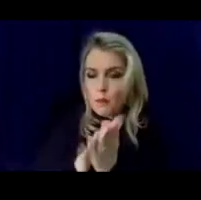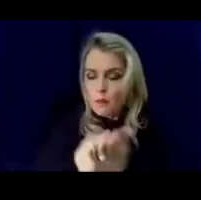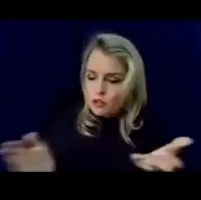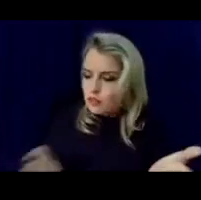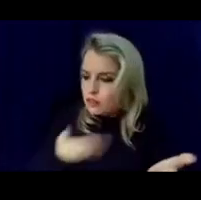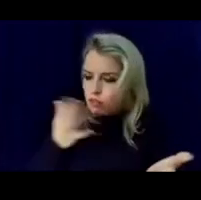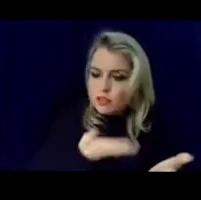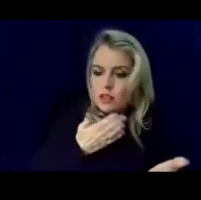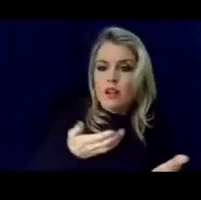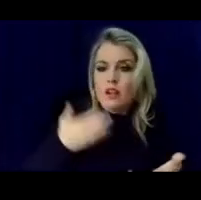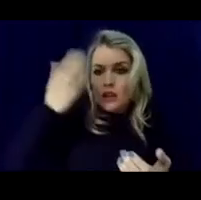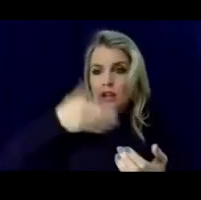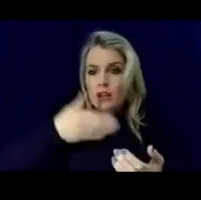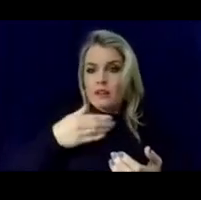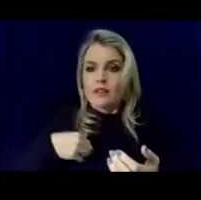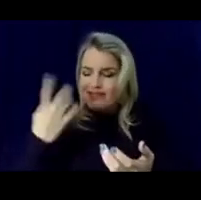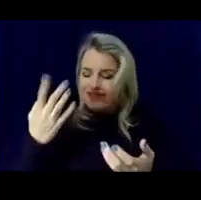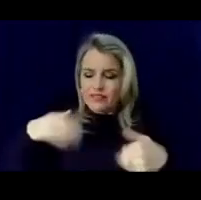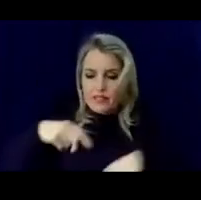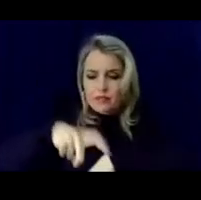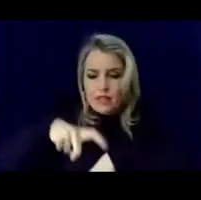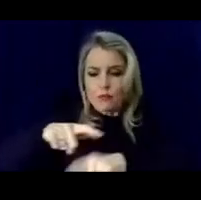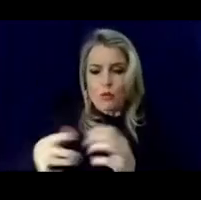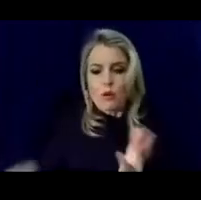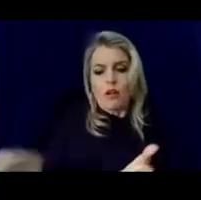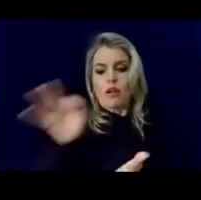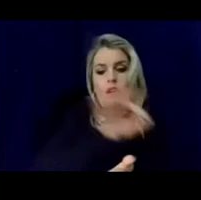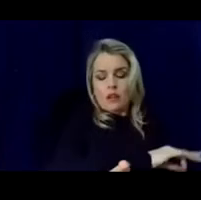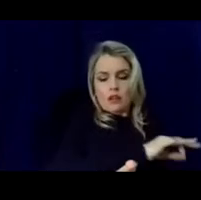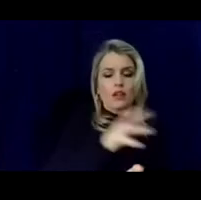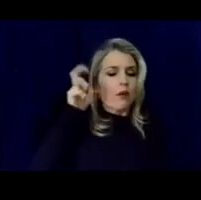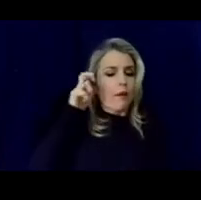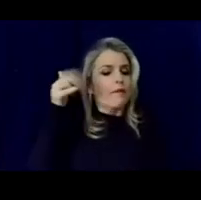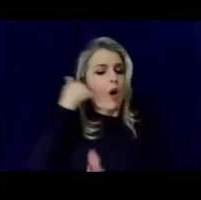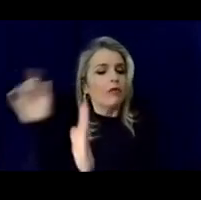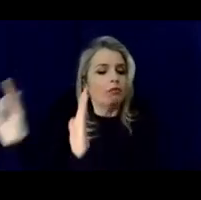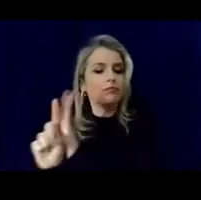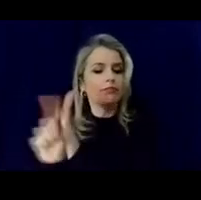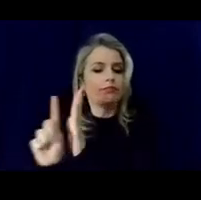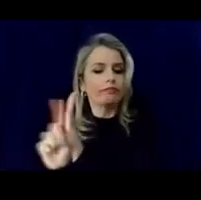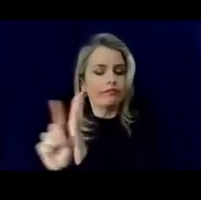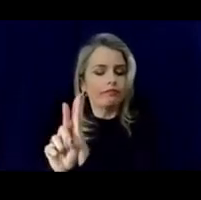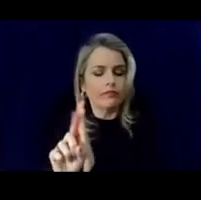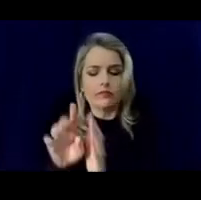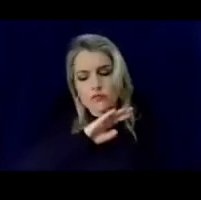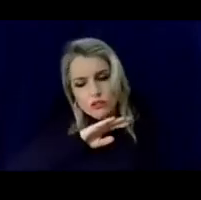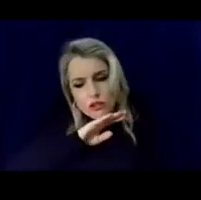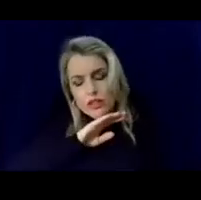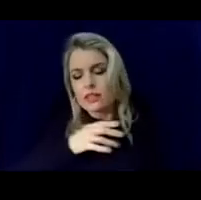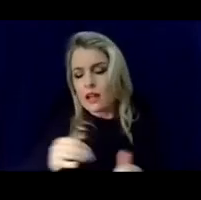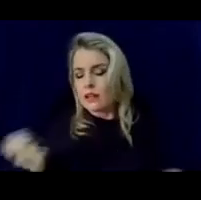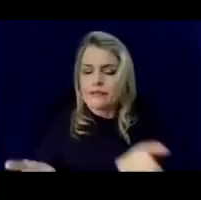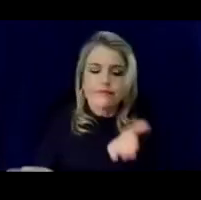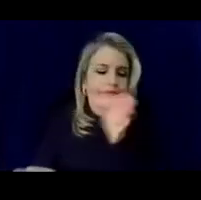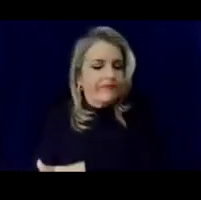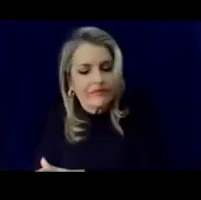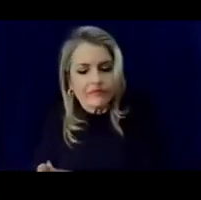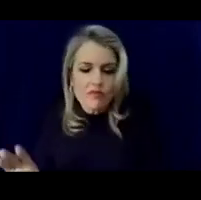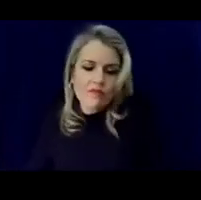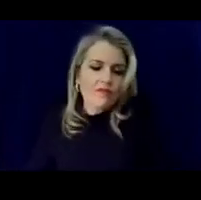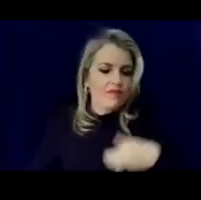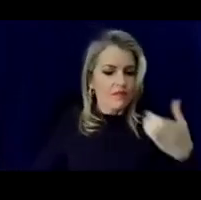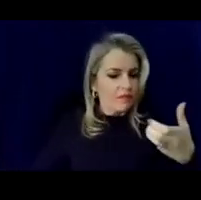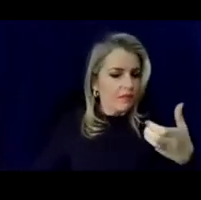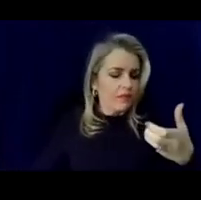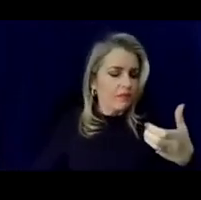flips open the cover but doesn't even have time to turn the page before her phone buzzes. Frustrated, she snaps the notebook closed and struggles her phone out to look